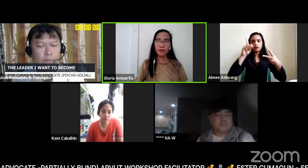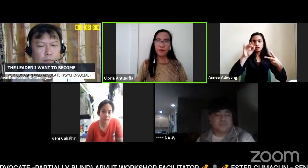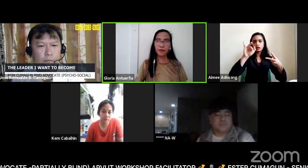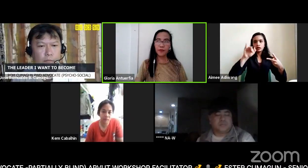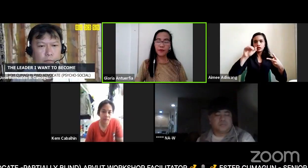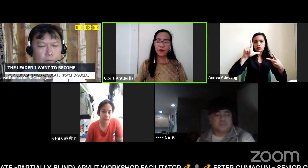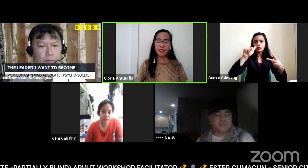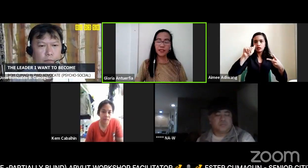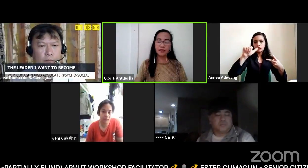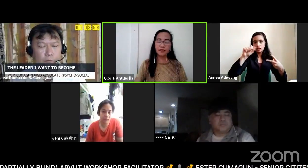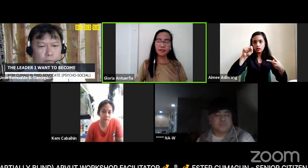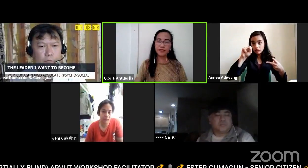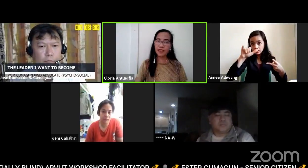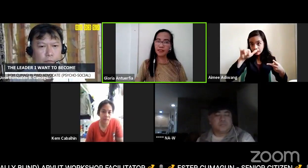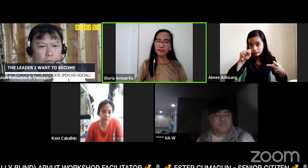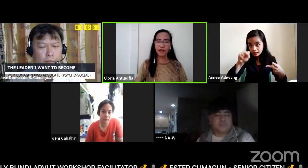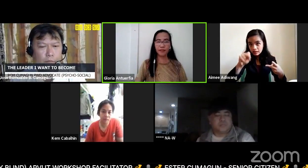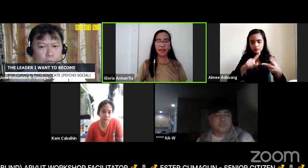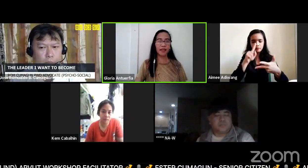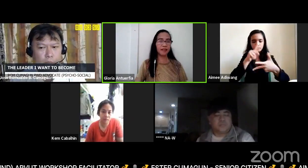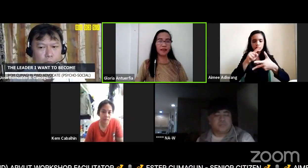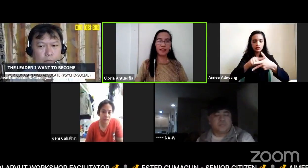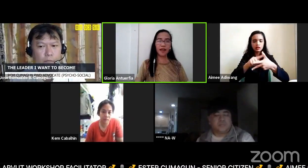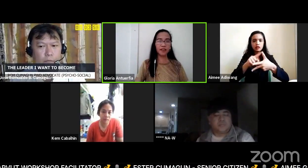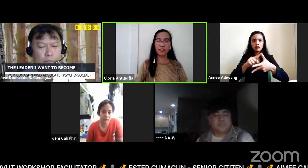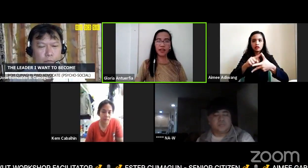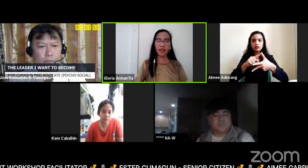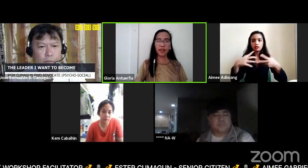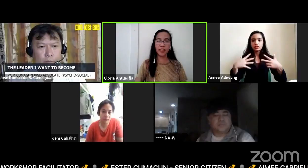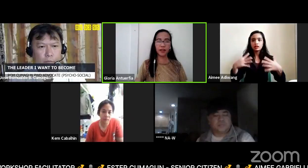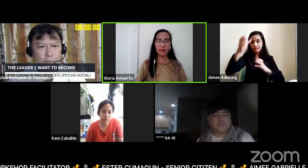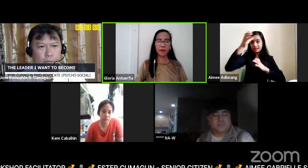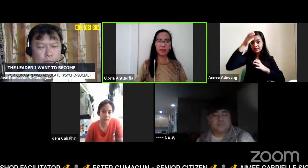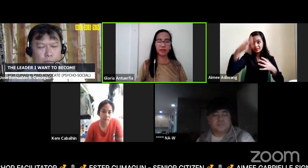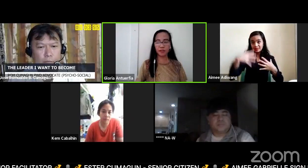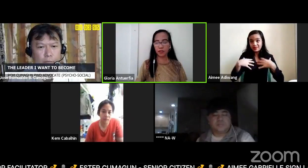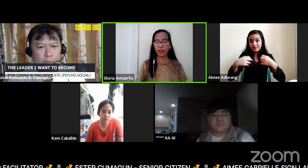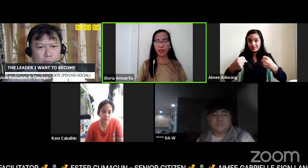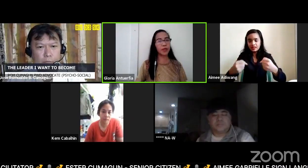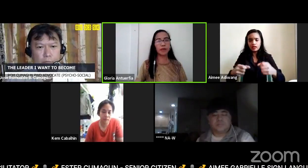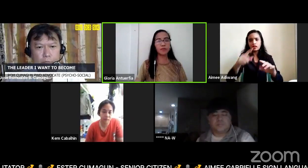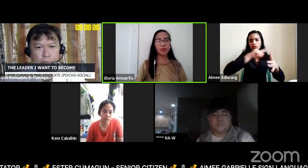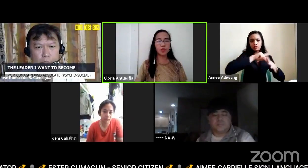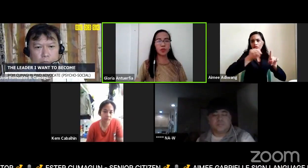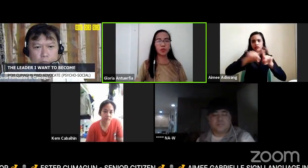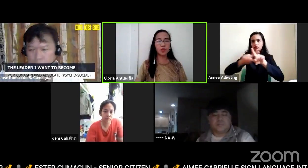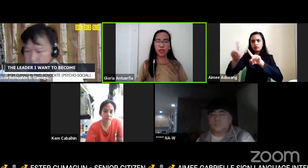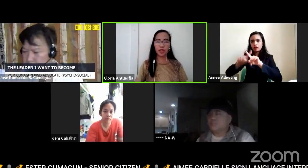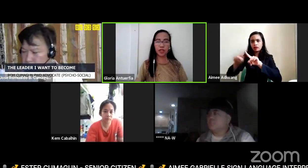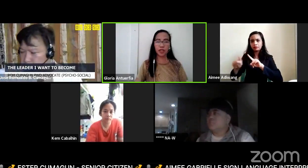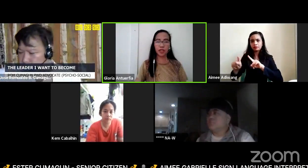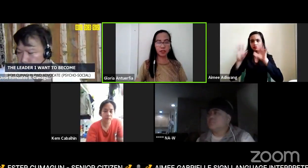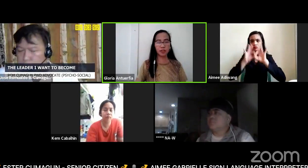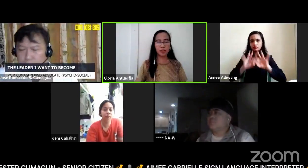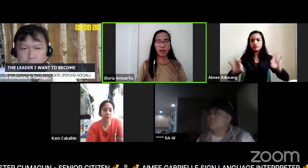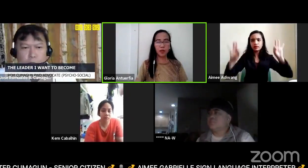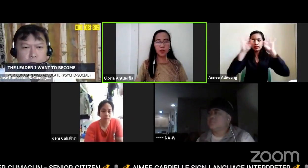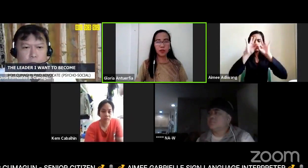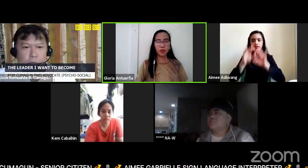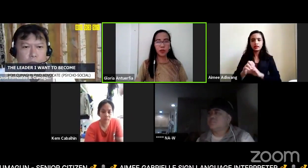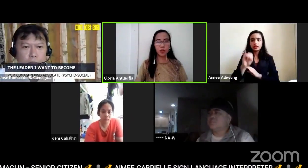uh, what's this, physical therapy, and other matters when it comes to